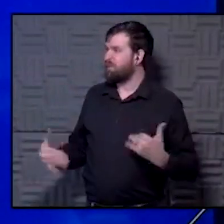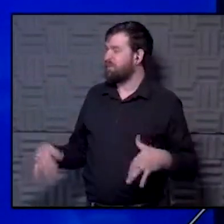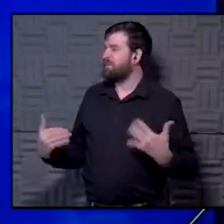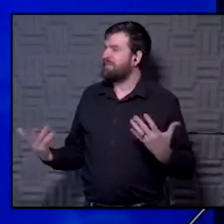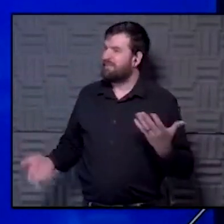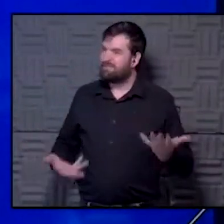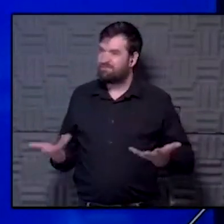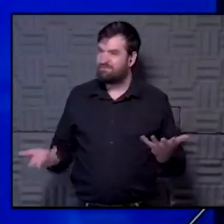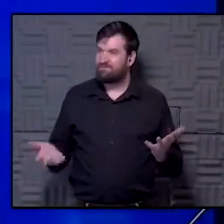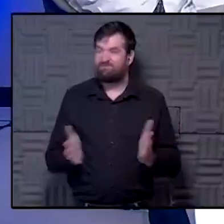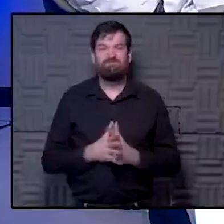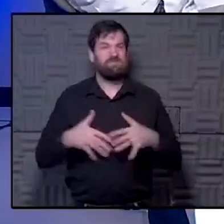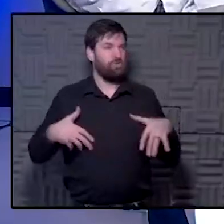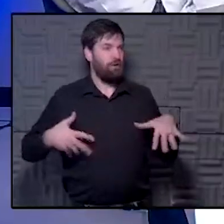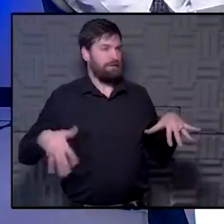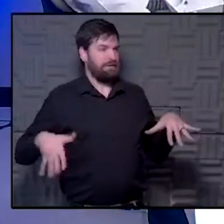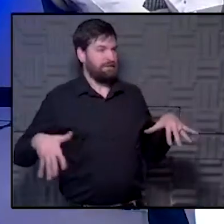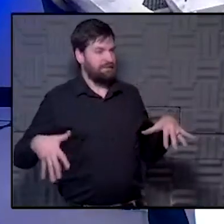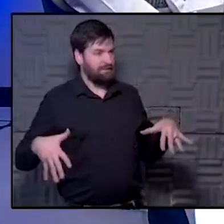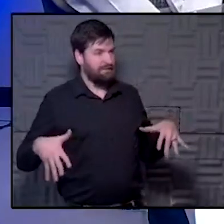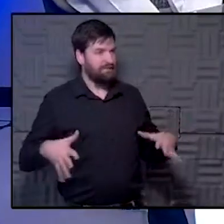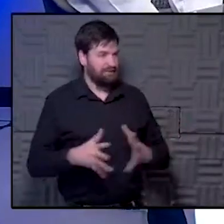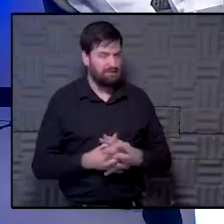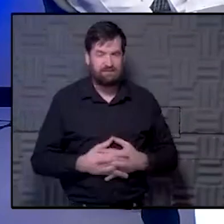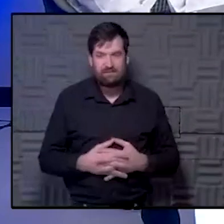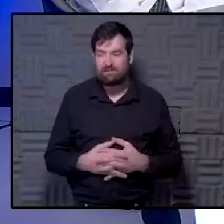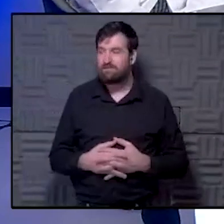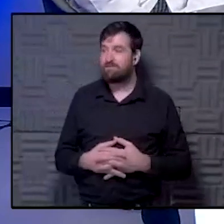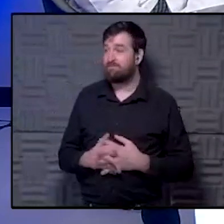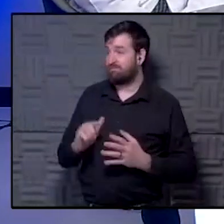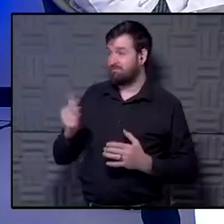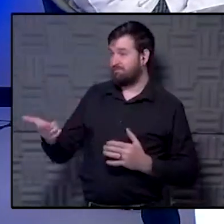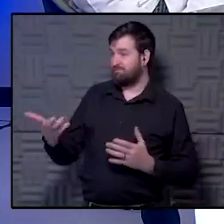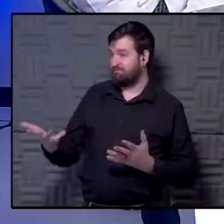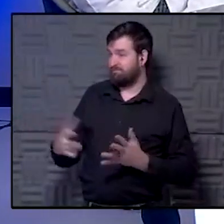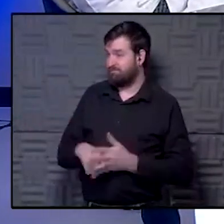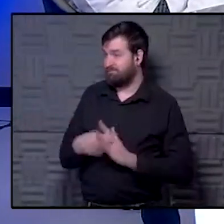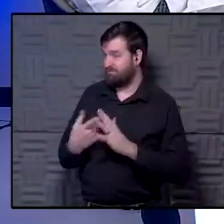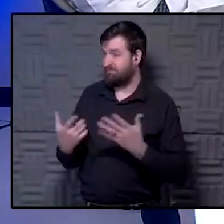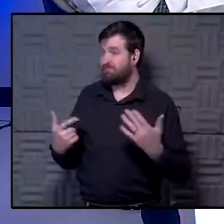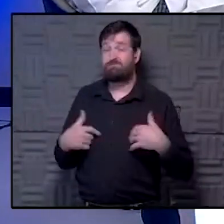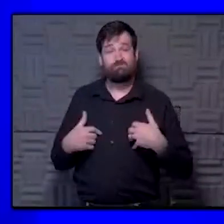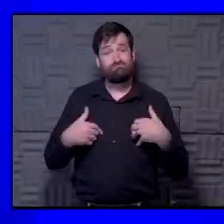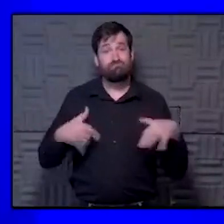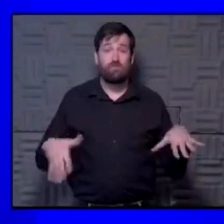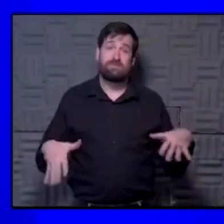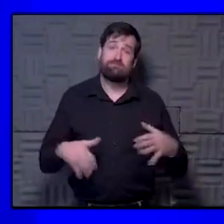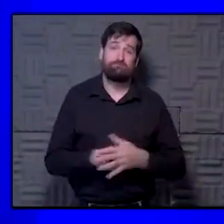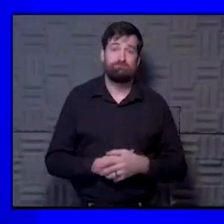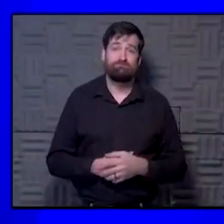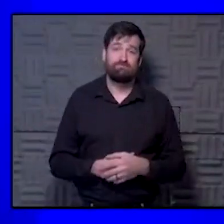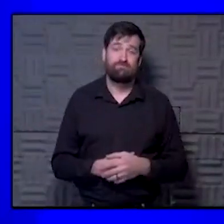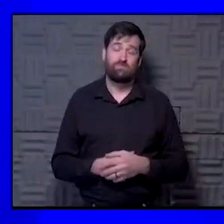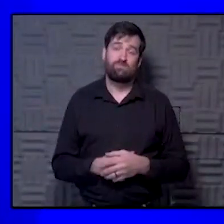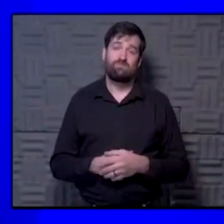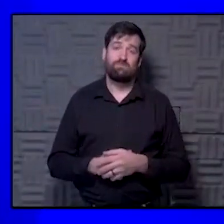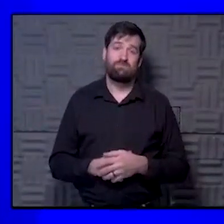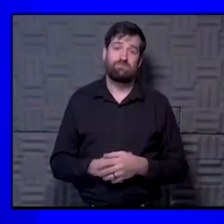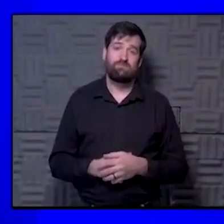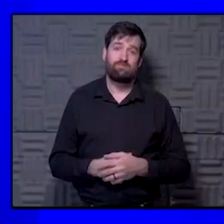Yeah, Nate, I'll let you start, and then I'll come in here at the end. Yeah, I mean, it makes me nervous,